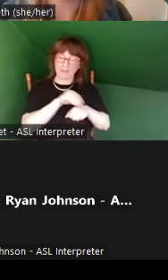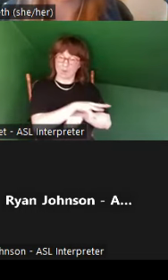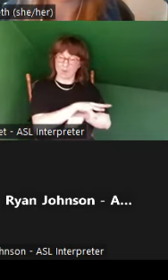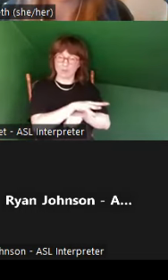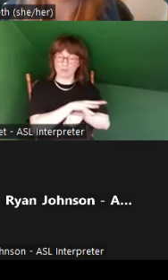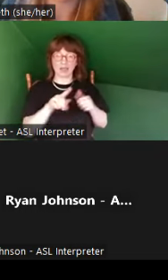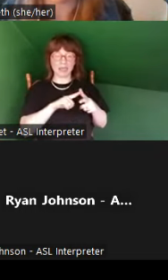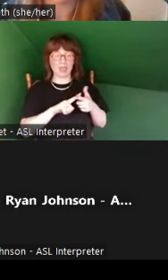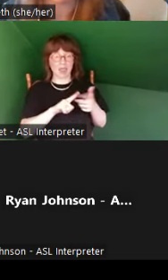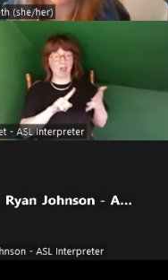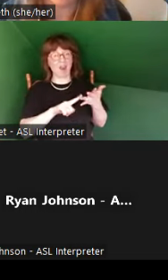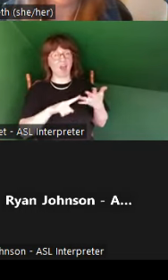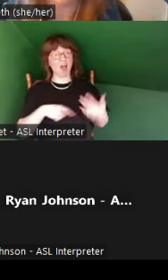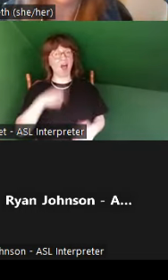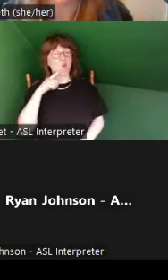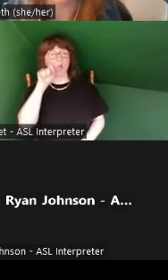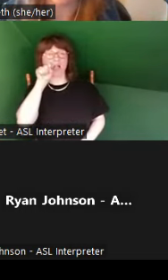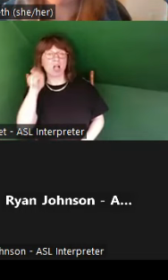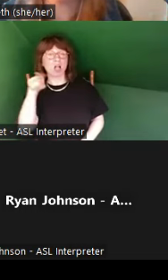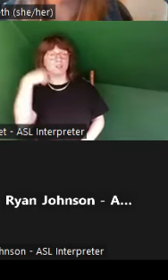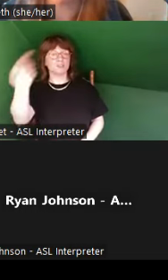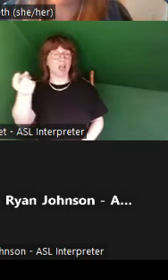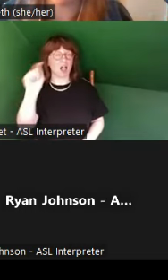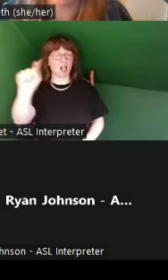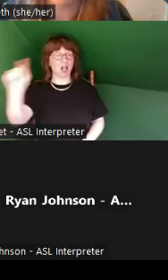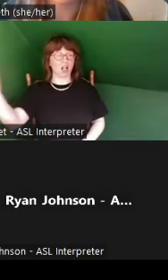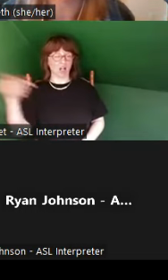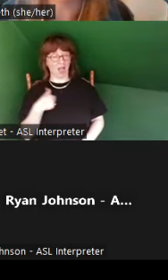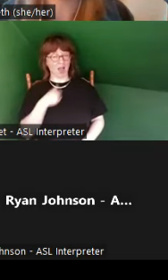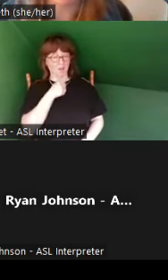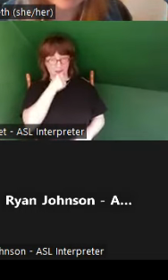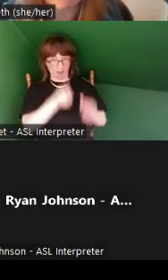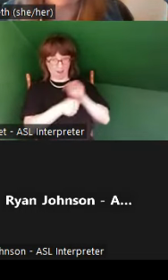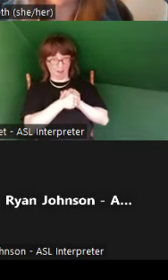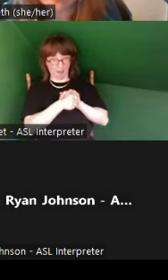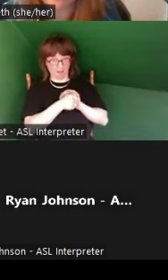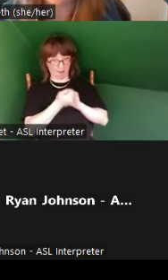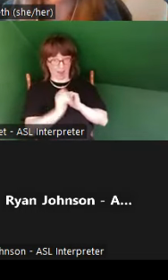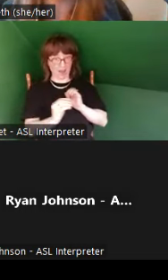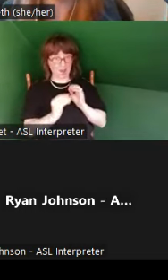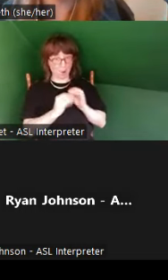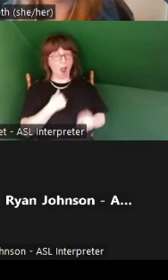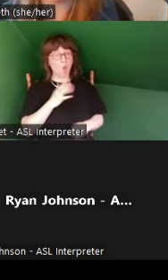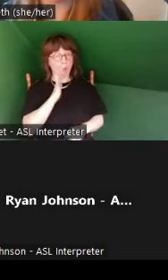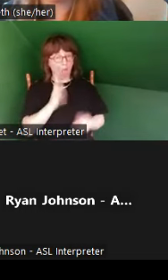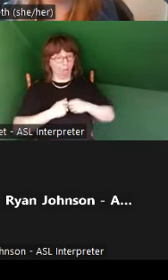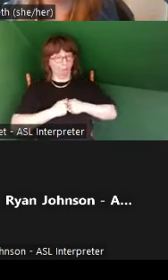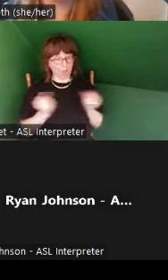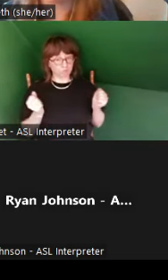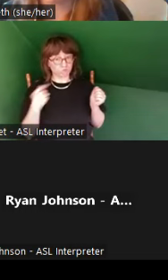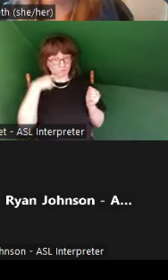okay, you're going to do this. Well, I'm not hiding it. I'm not cleaning up after you anymore. I'm going to tell people what you did.